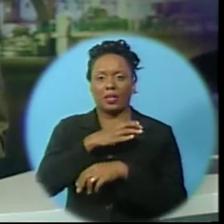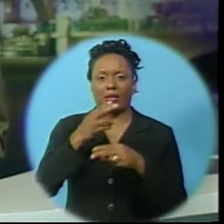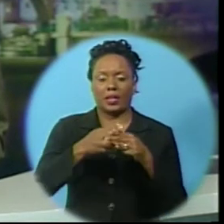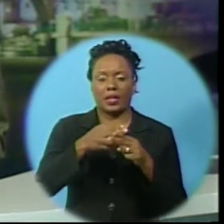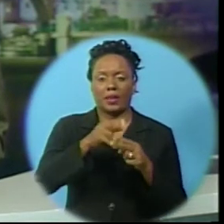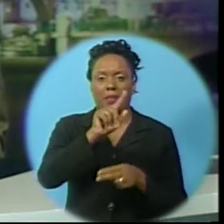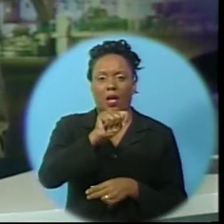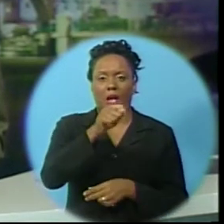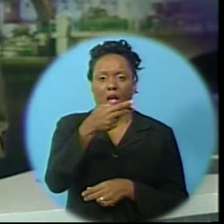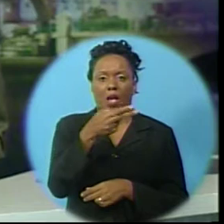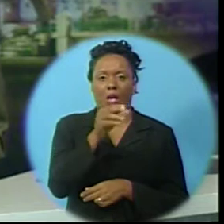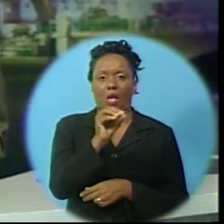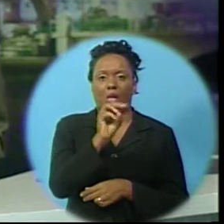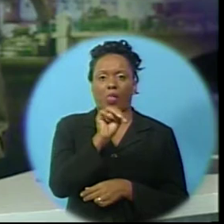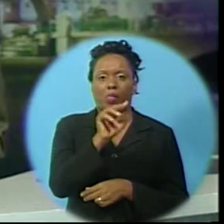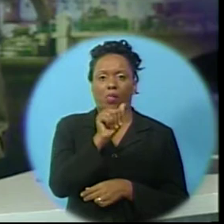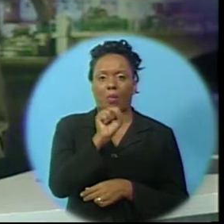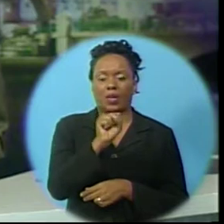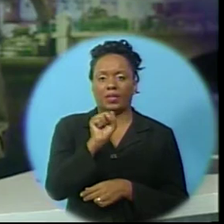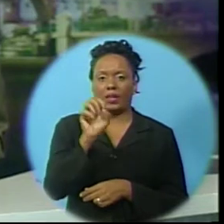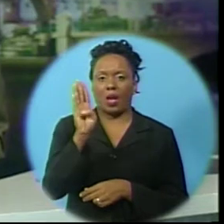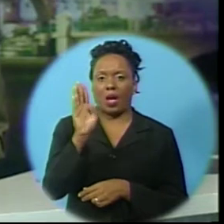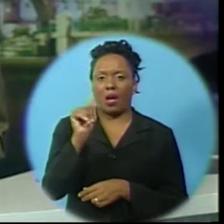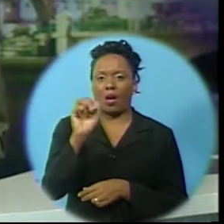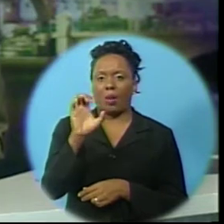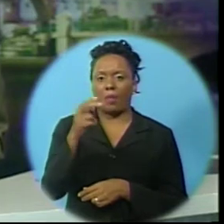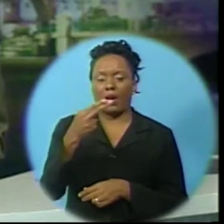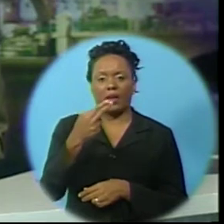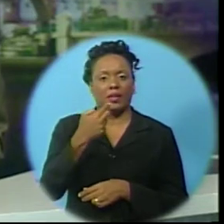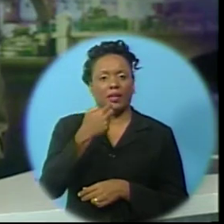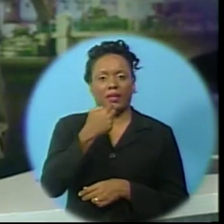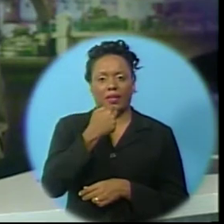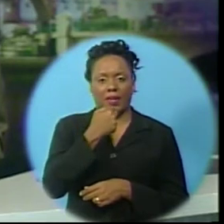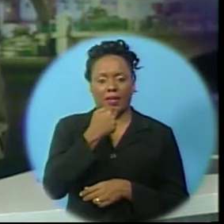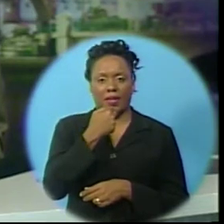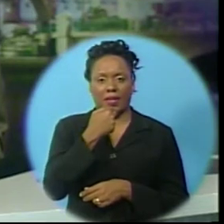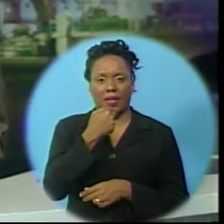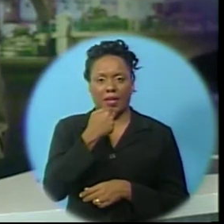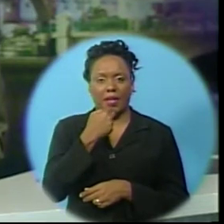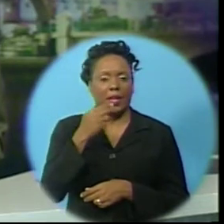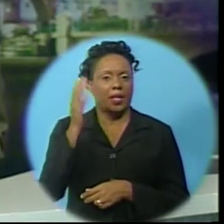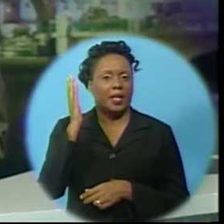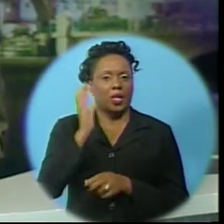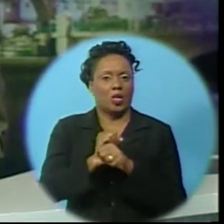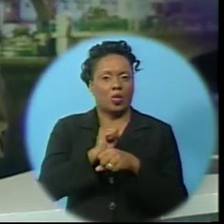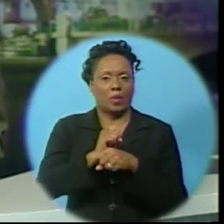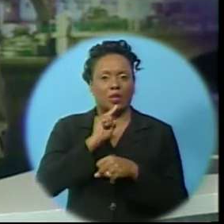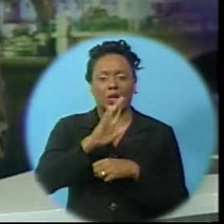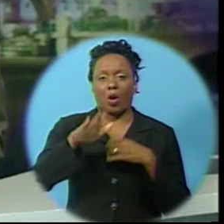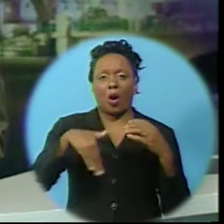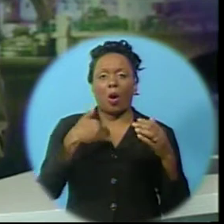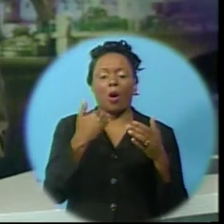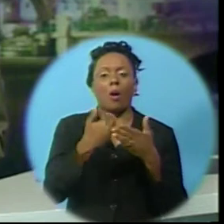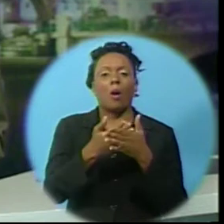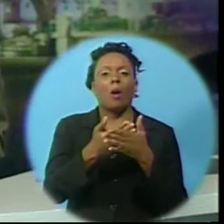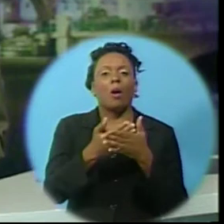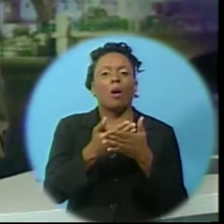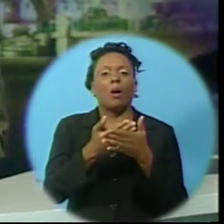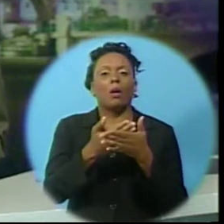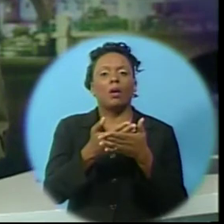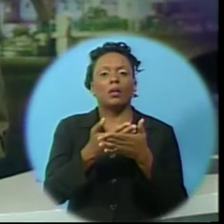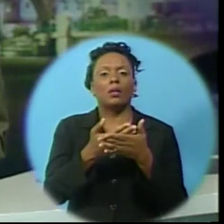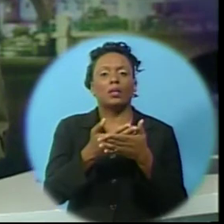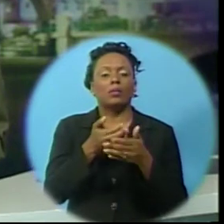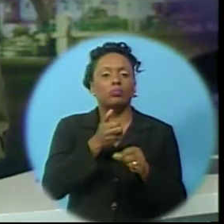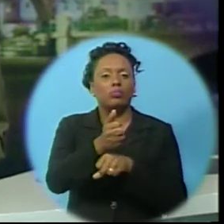Committee, says they will act with zero tolerance if allegations of widespread doping in athletics are proven.